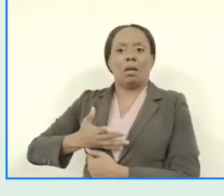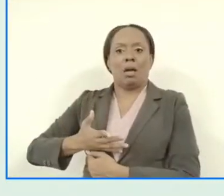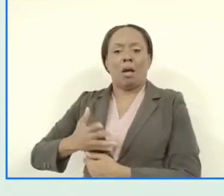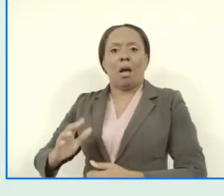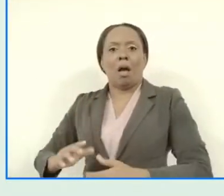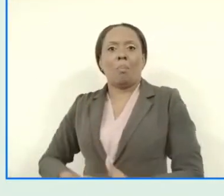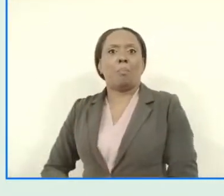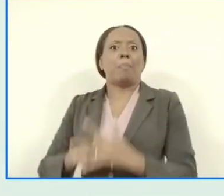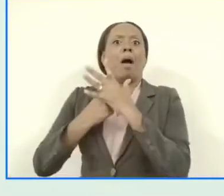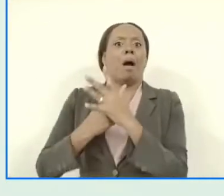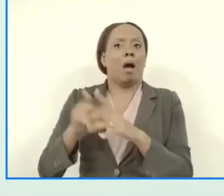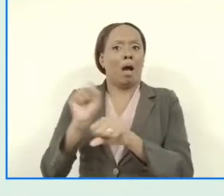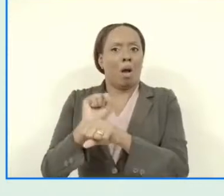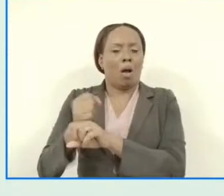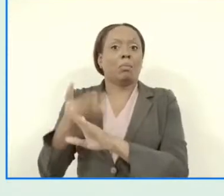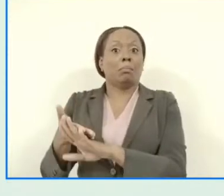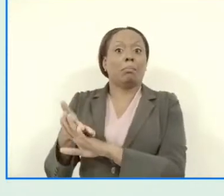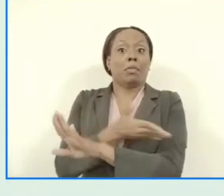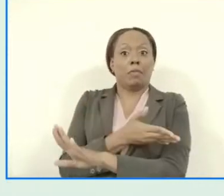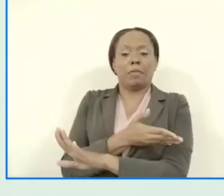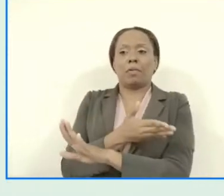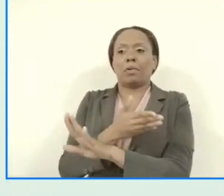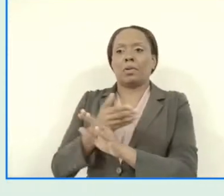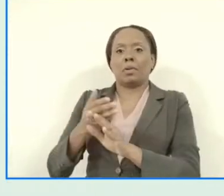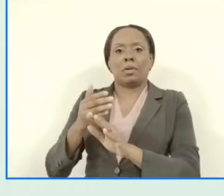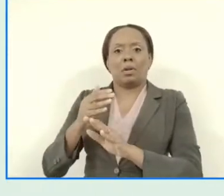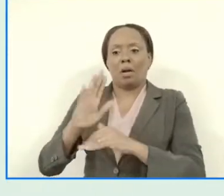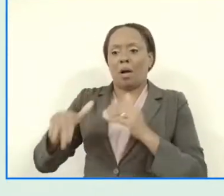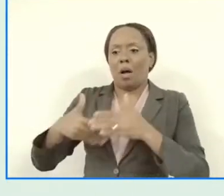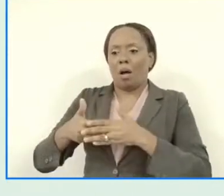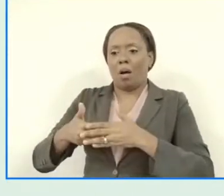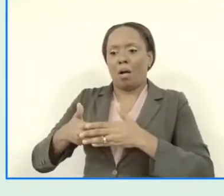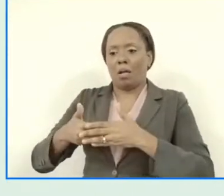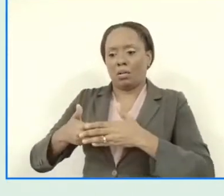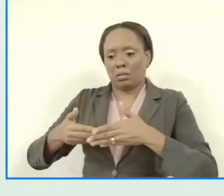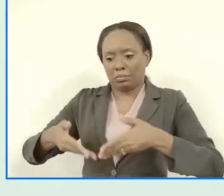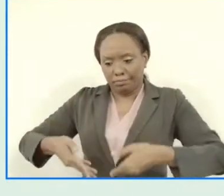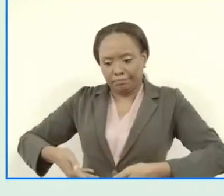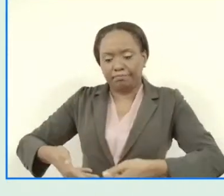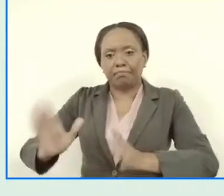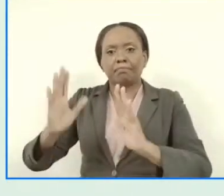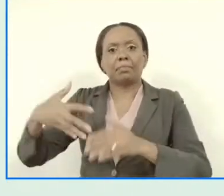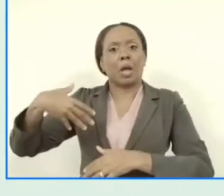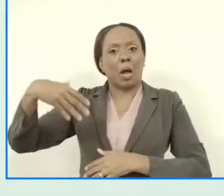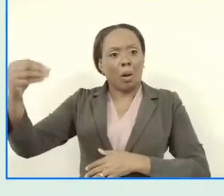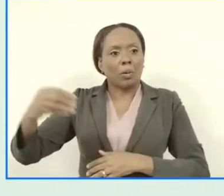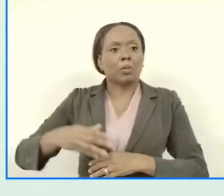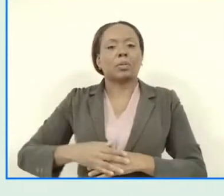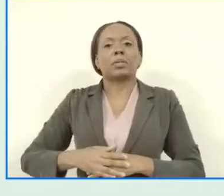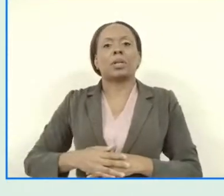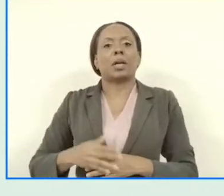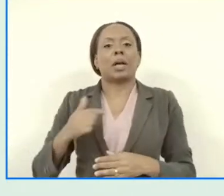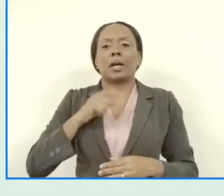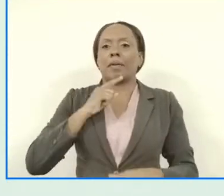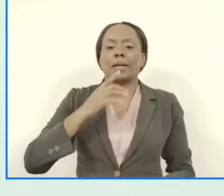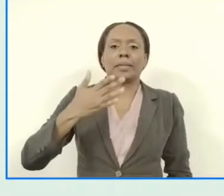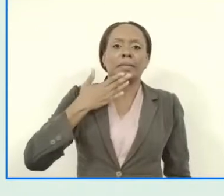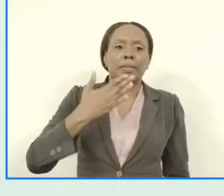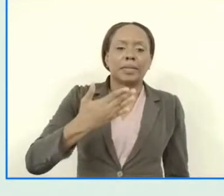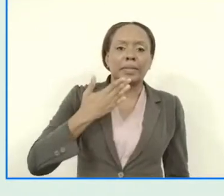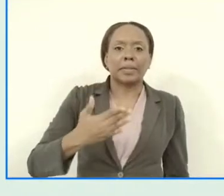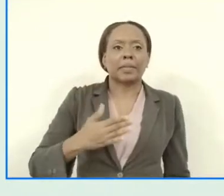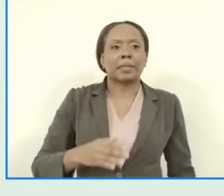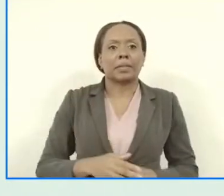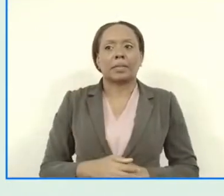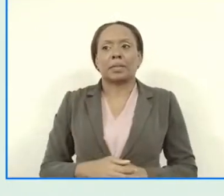instances, before the all-clear was given, for example, like NPC, who had to fix some leaks, Light and Power, in